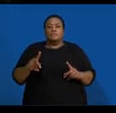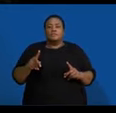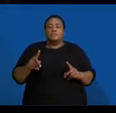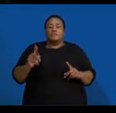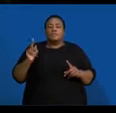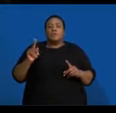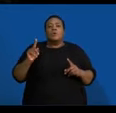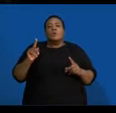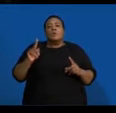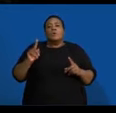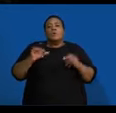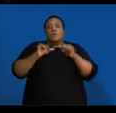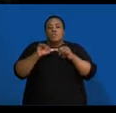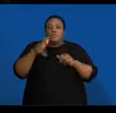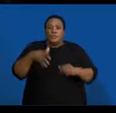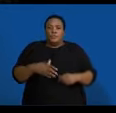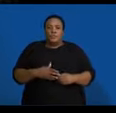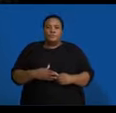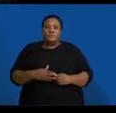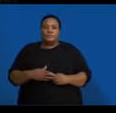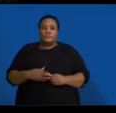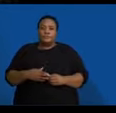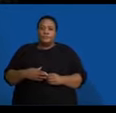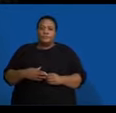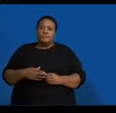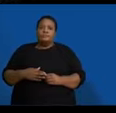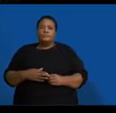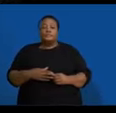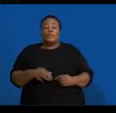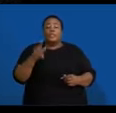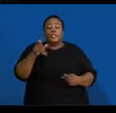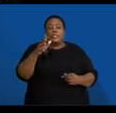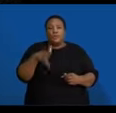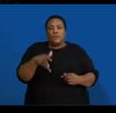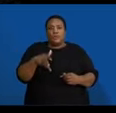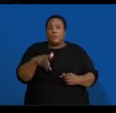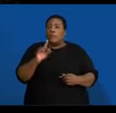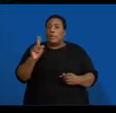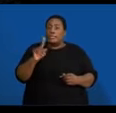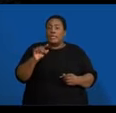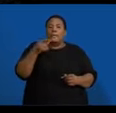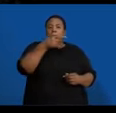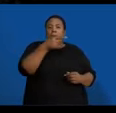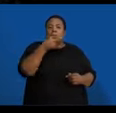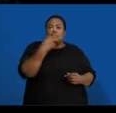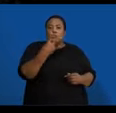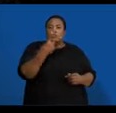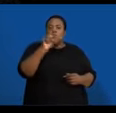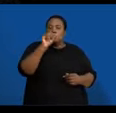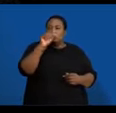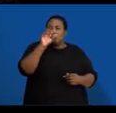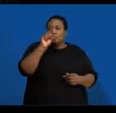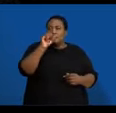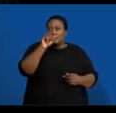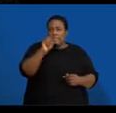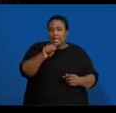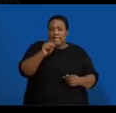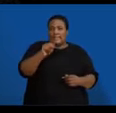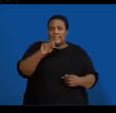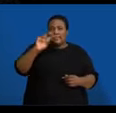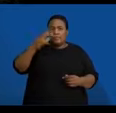do this. So this is actually going to be minus 2 sine